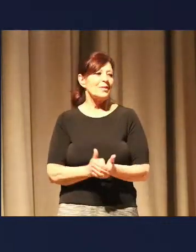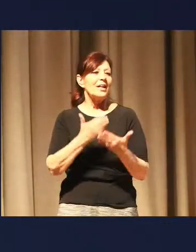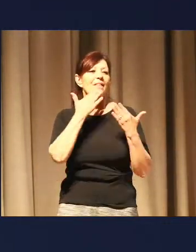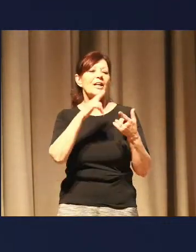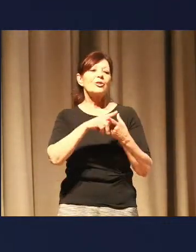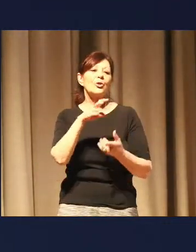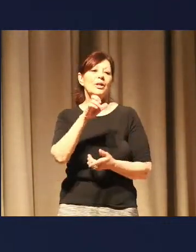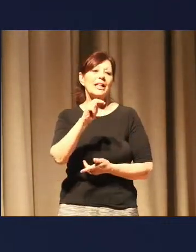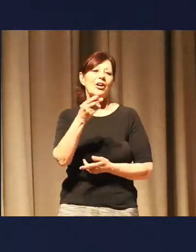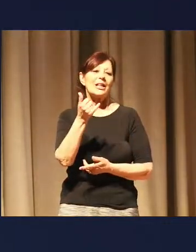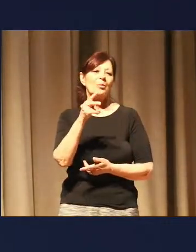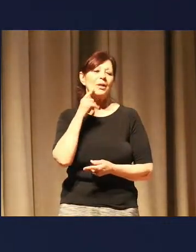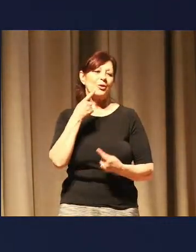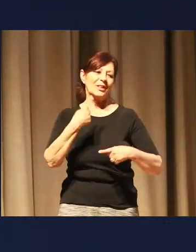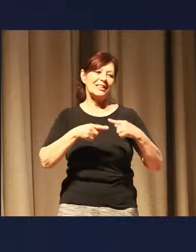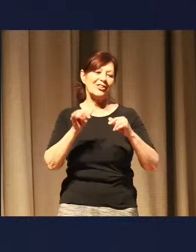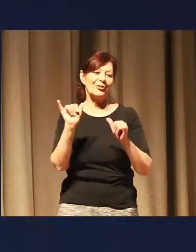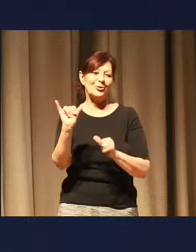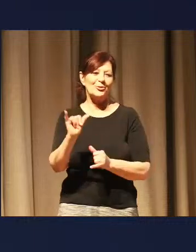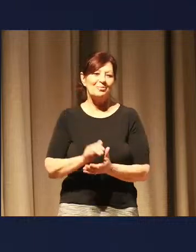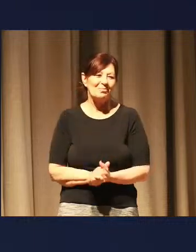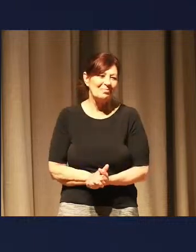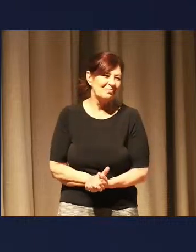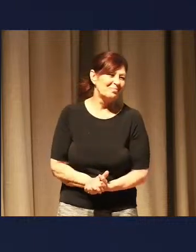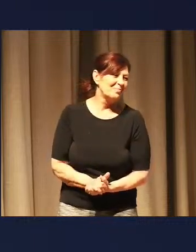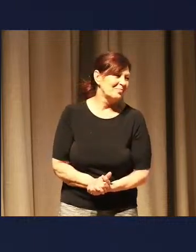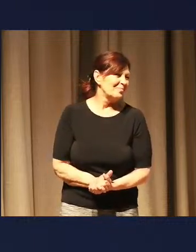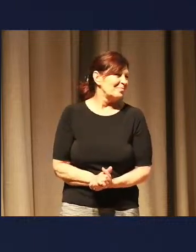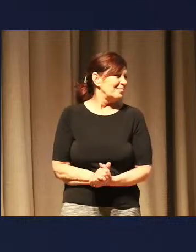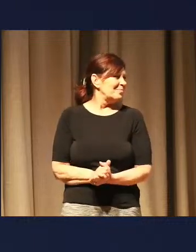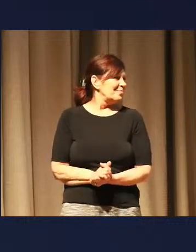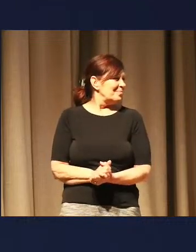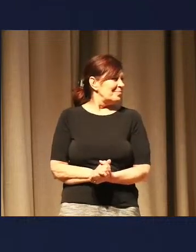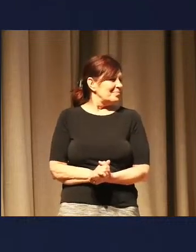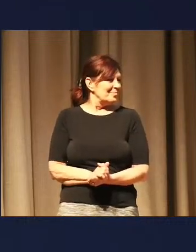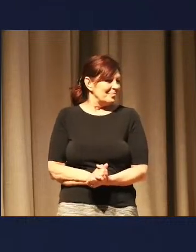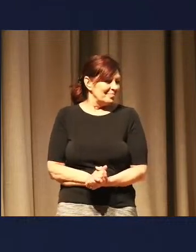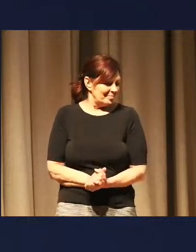Karen Gambino, the signer, too. Oh, I'm taking your thing.